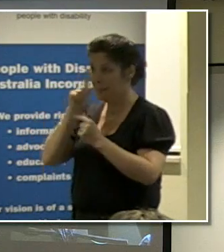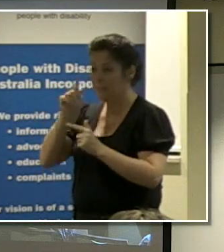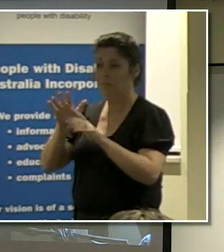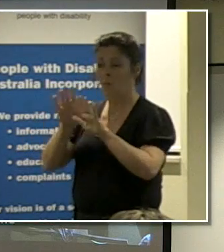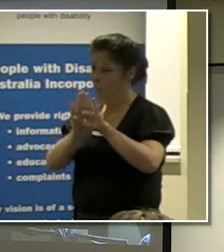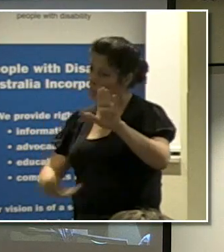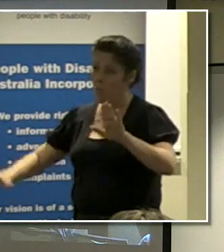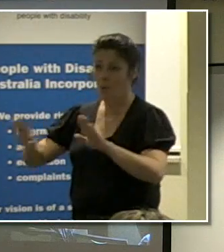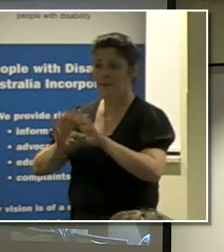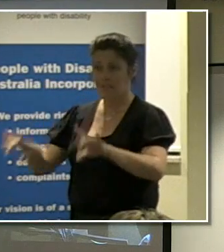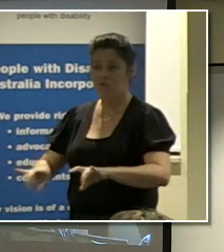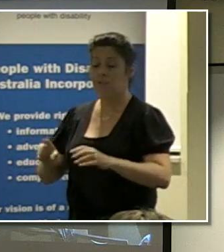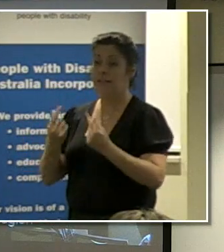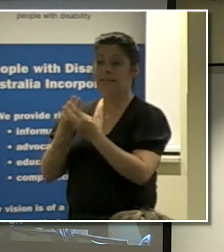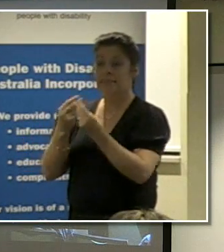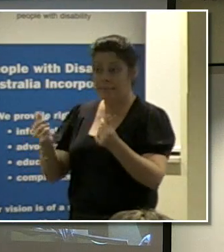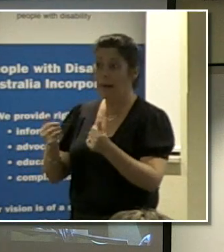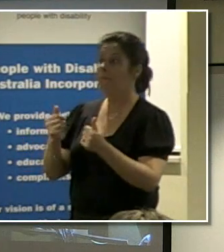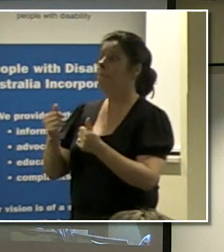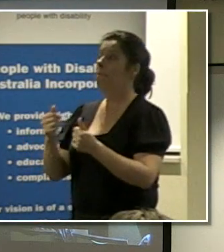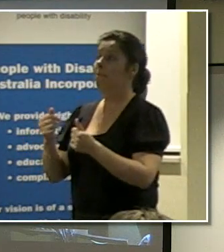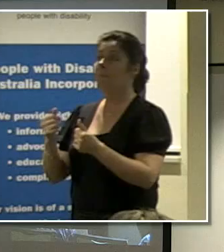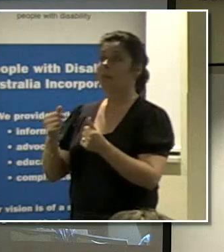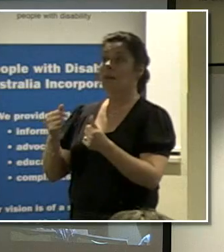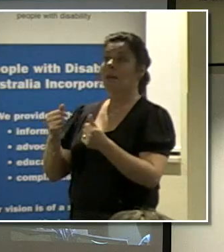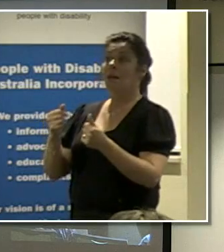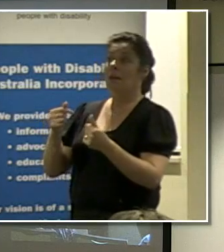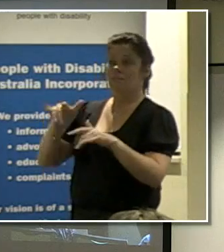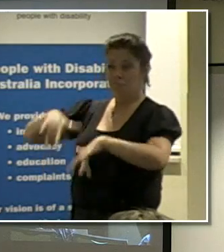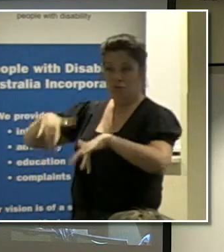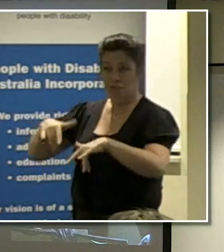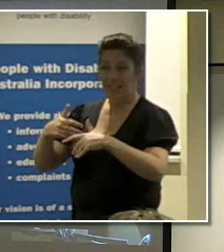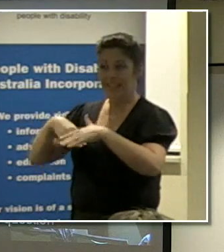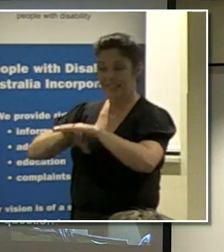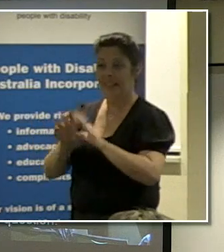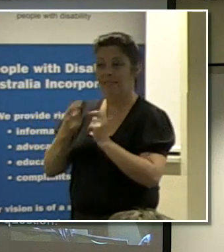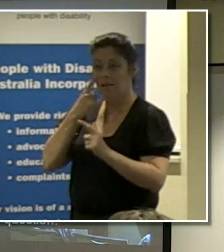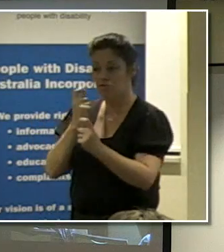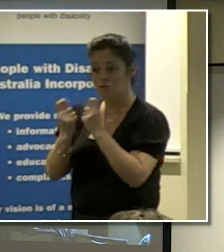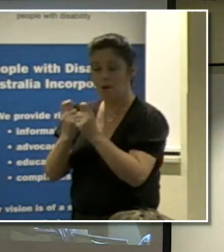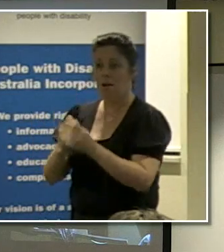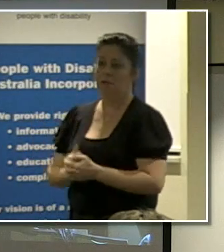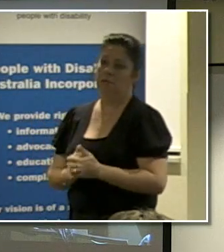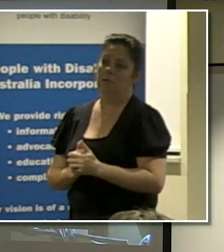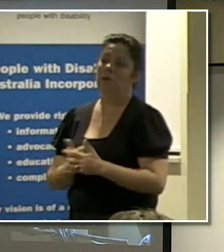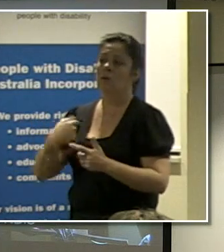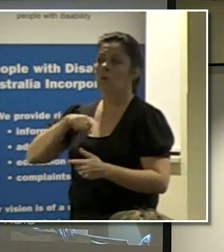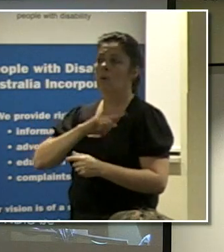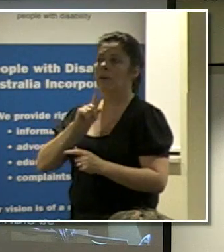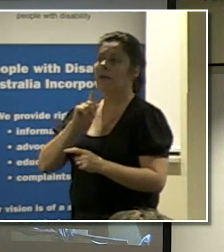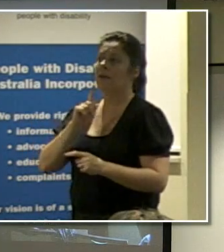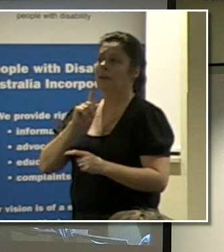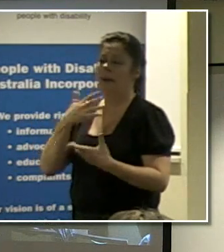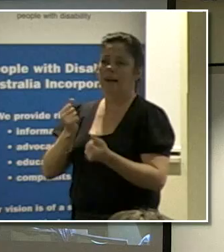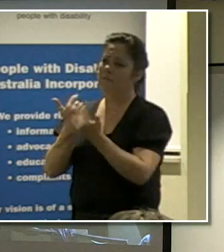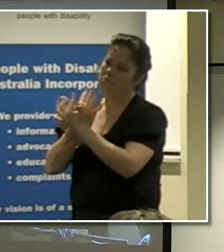that aren't covered. Is there a simple answer to the question, when and how will the NDIS be rolled out to everyone